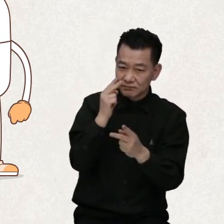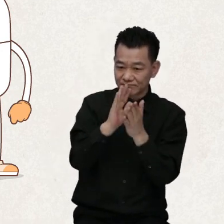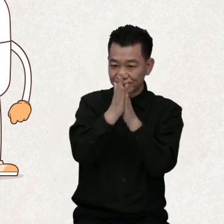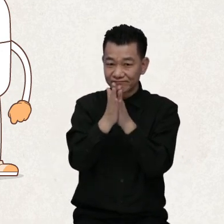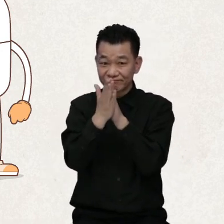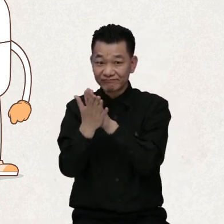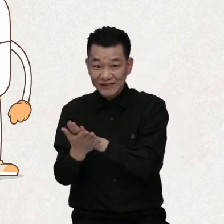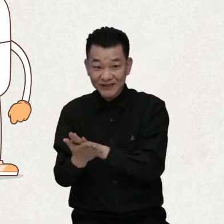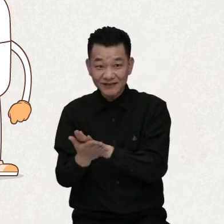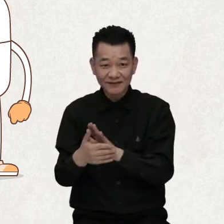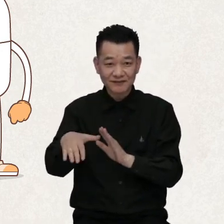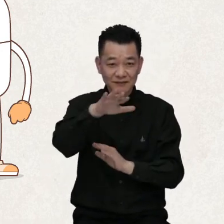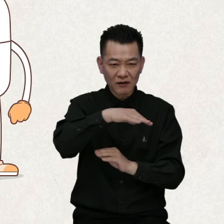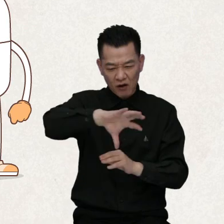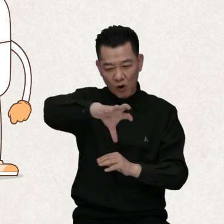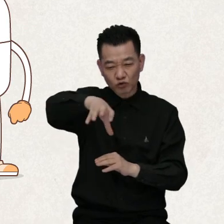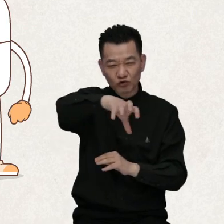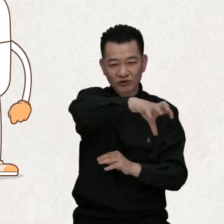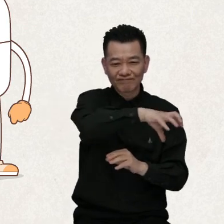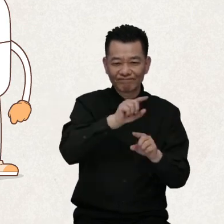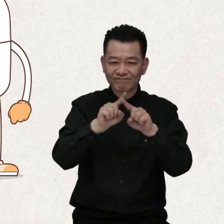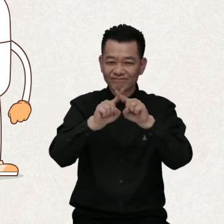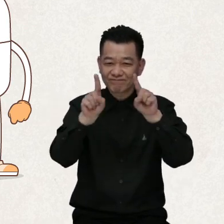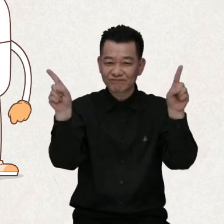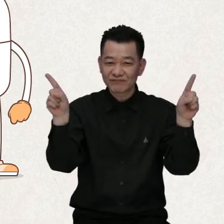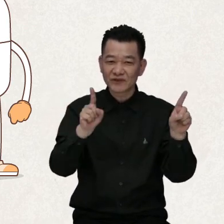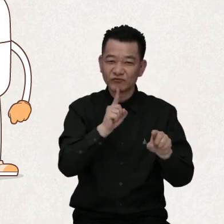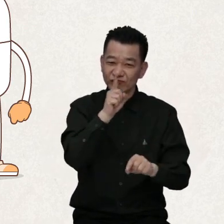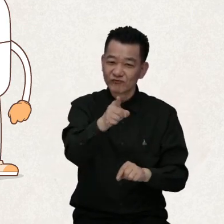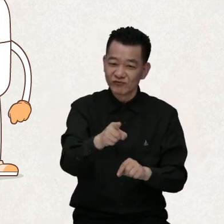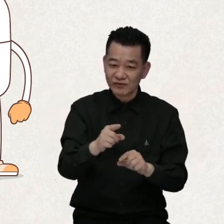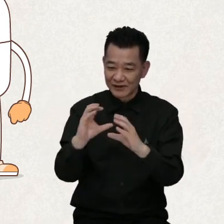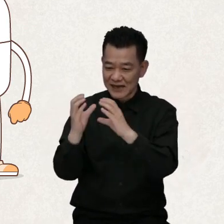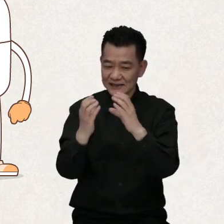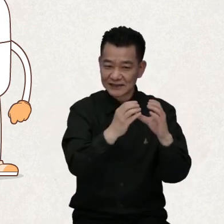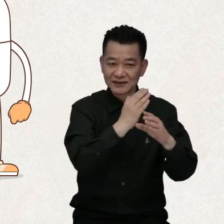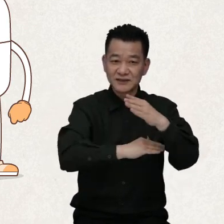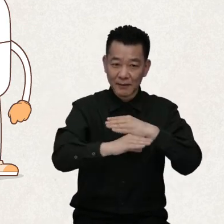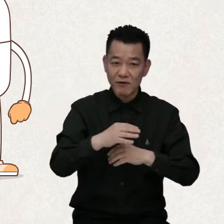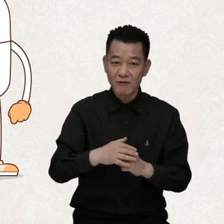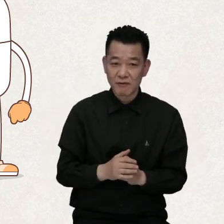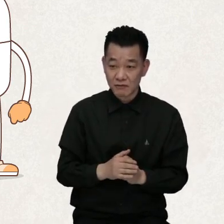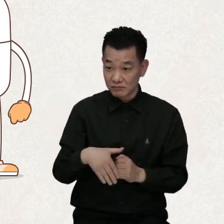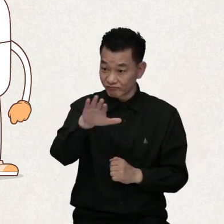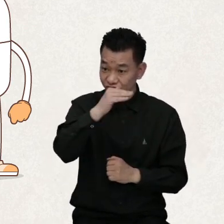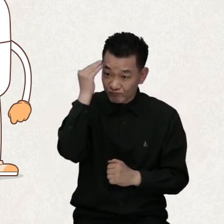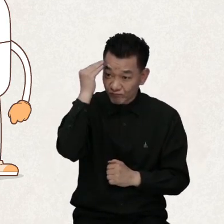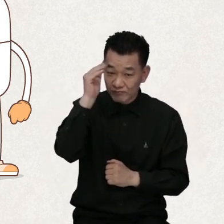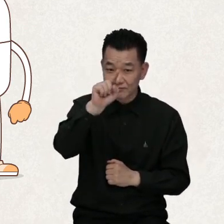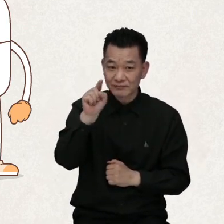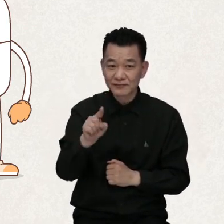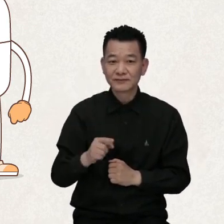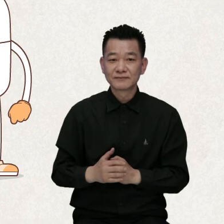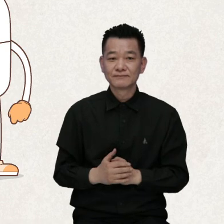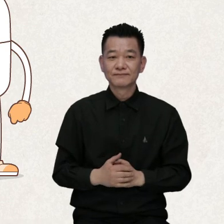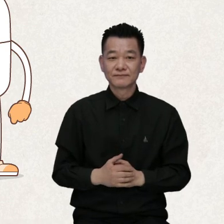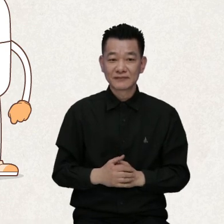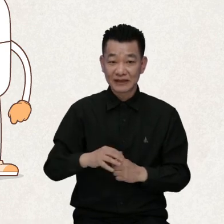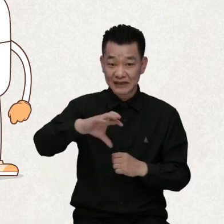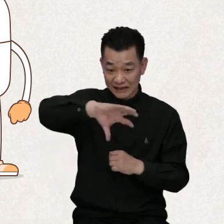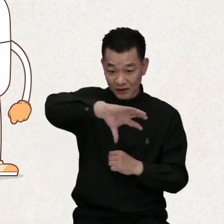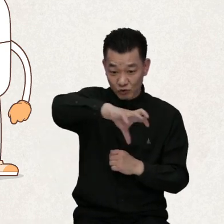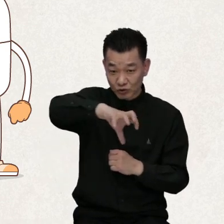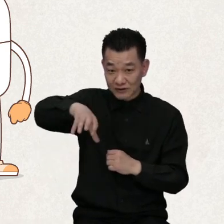functioning. Moreover, every country has its own way to classify disabilities. Did you know that?